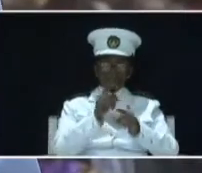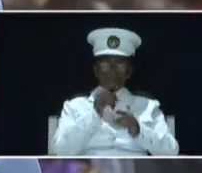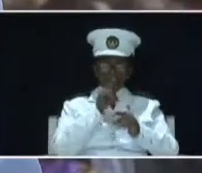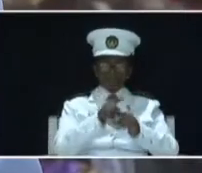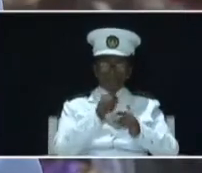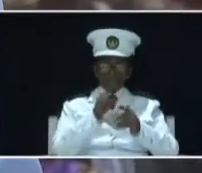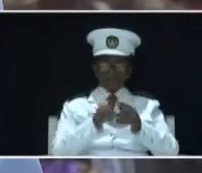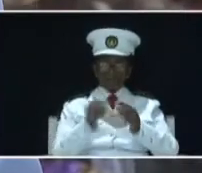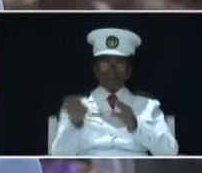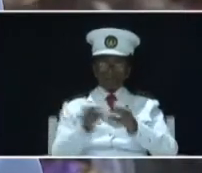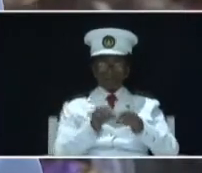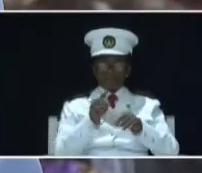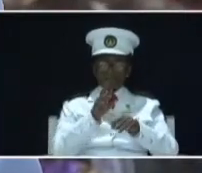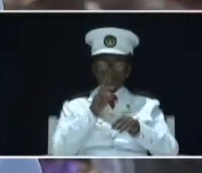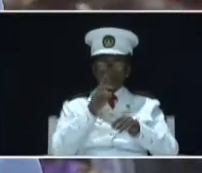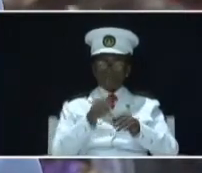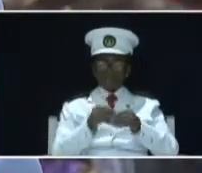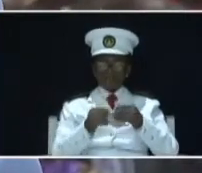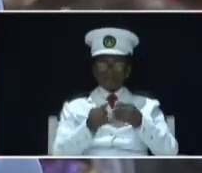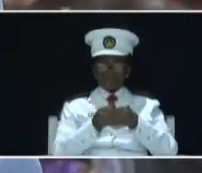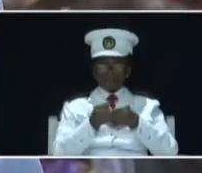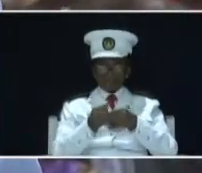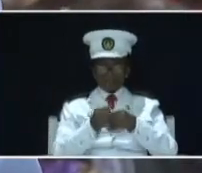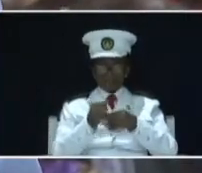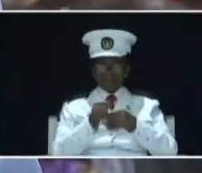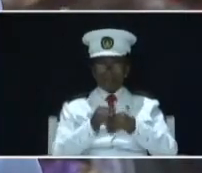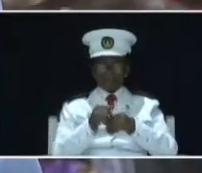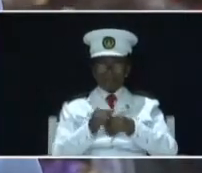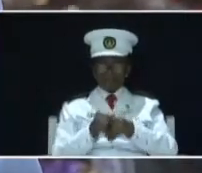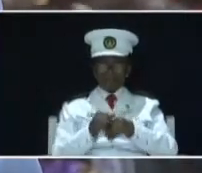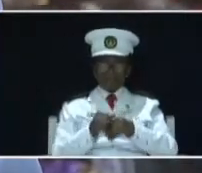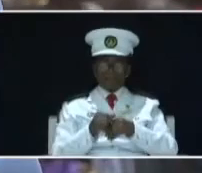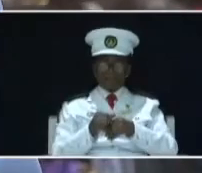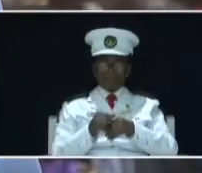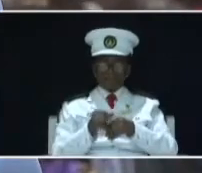And you are supposed to be faithful till the end.